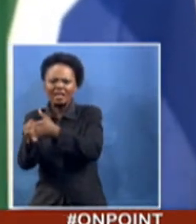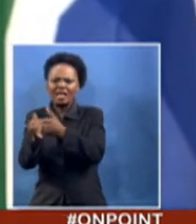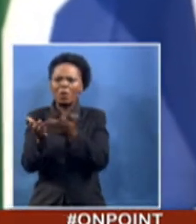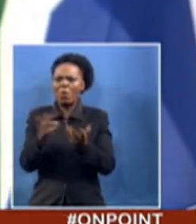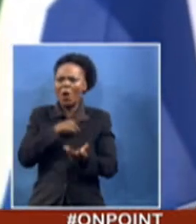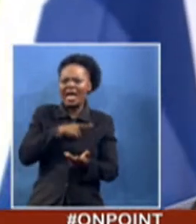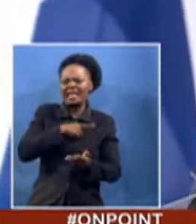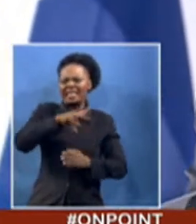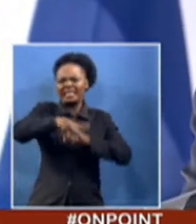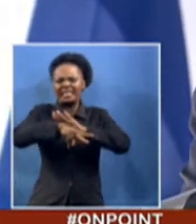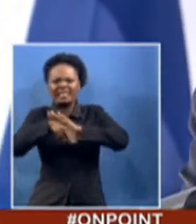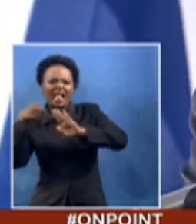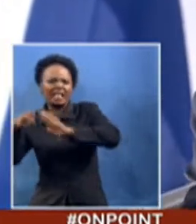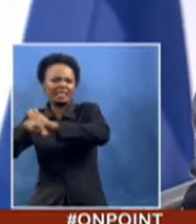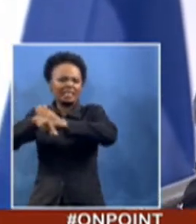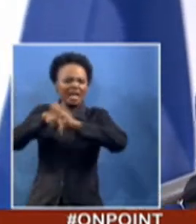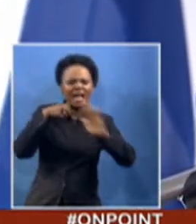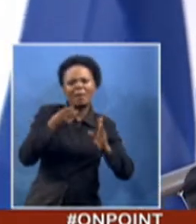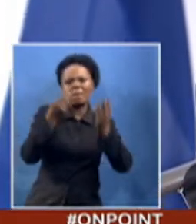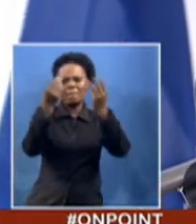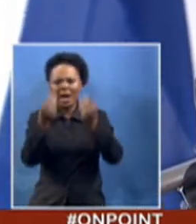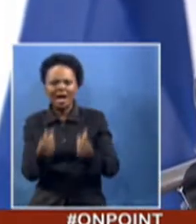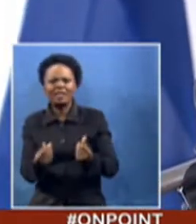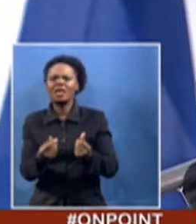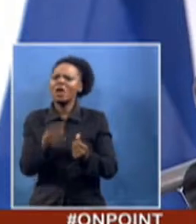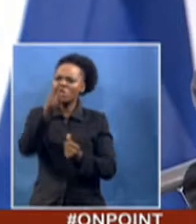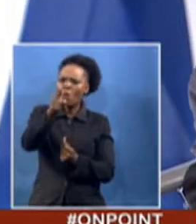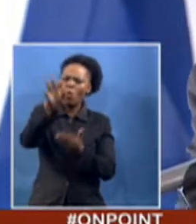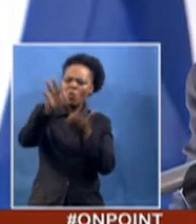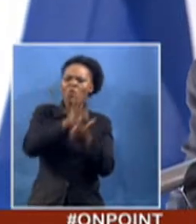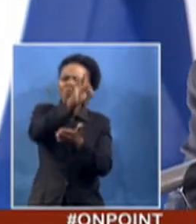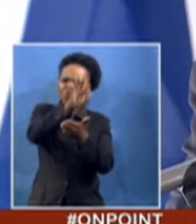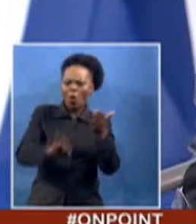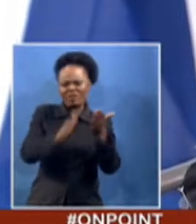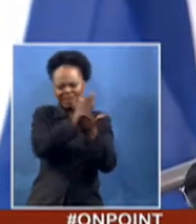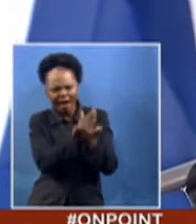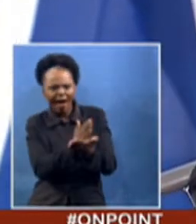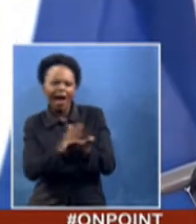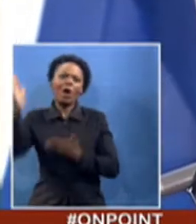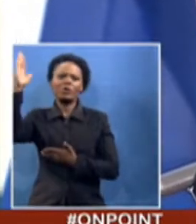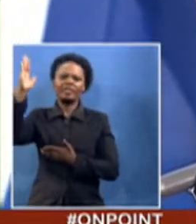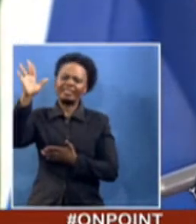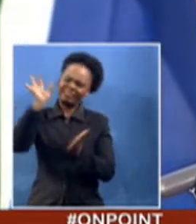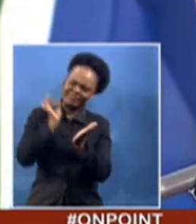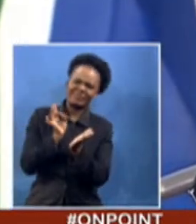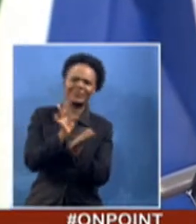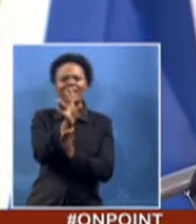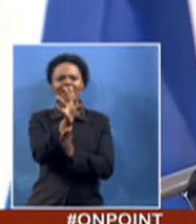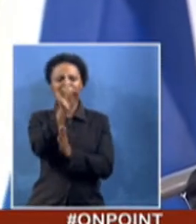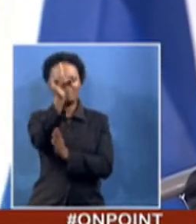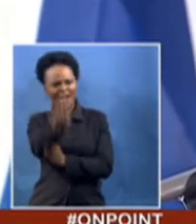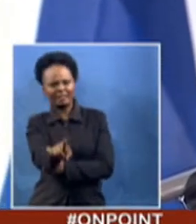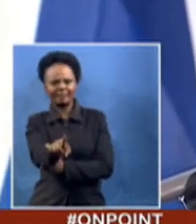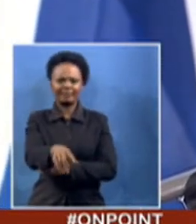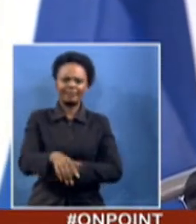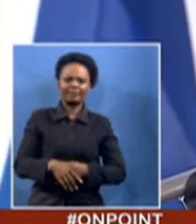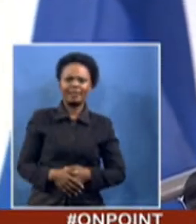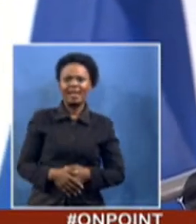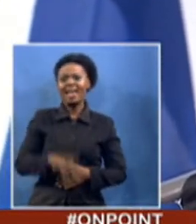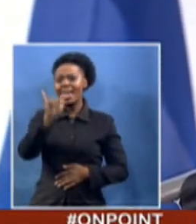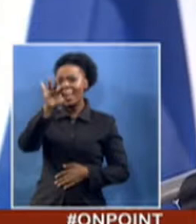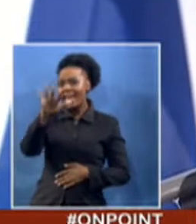money, vote them out and take them out. If they are abusing